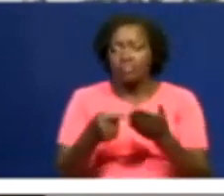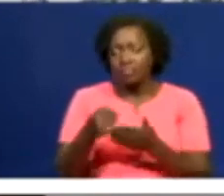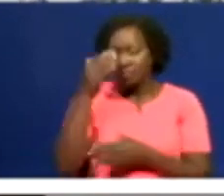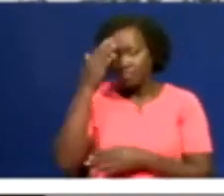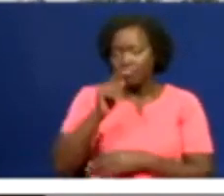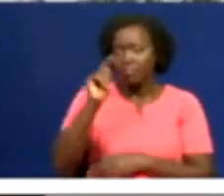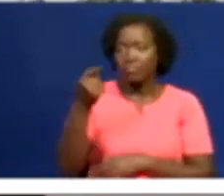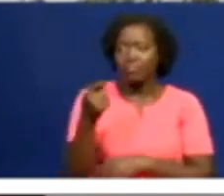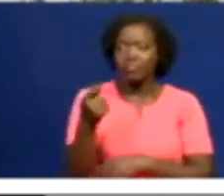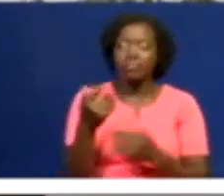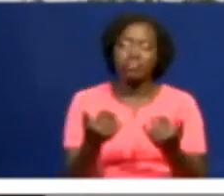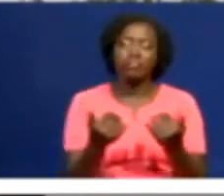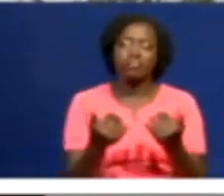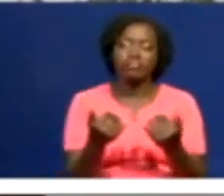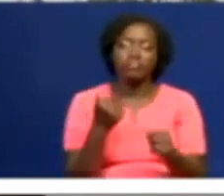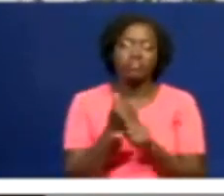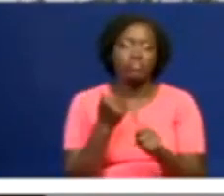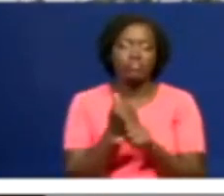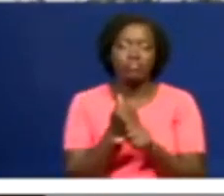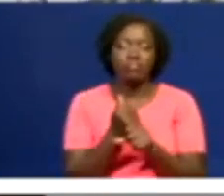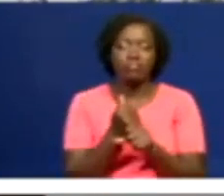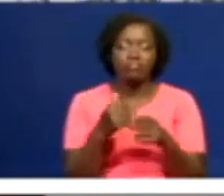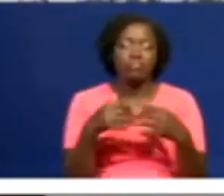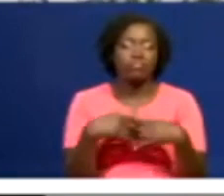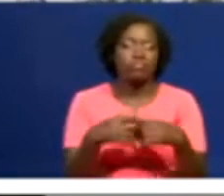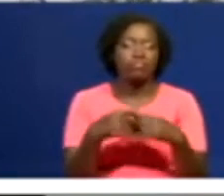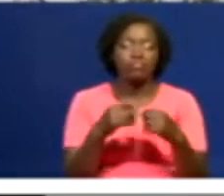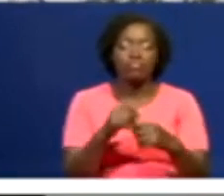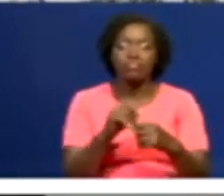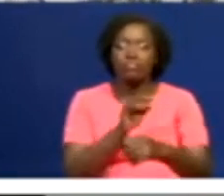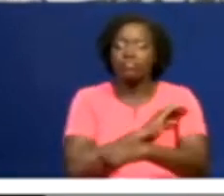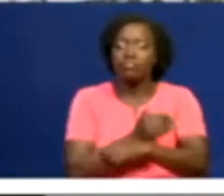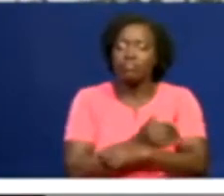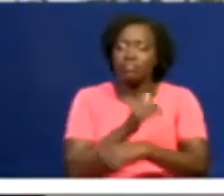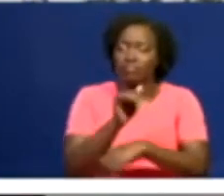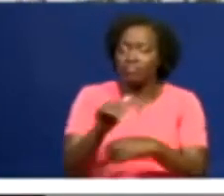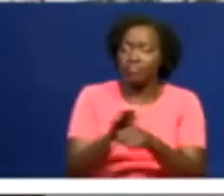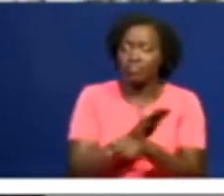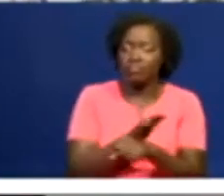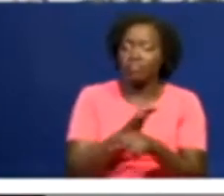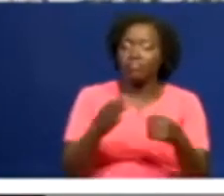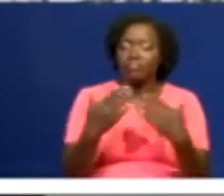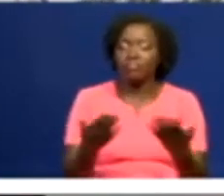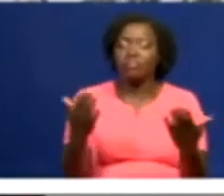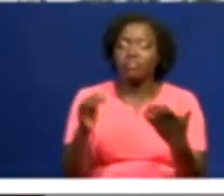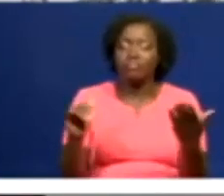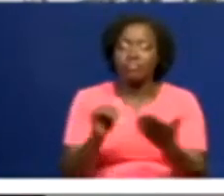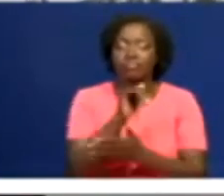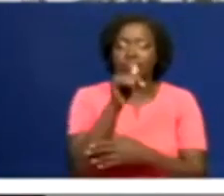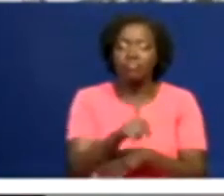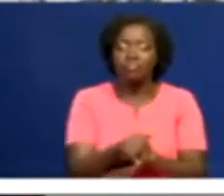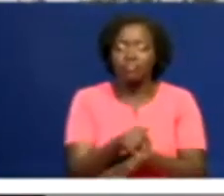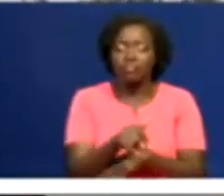Kenya is now working on our manufacturing capacity, that most of the products that we export today,